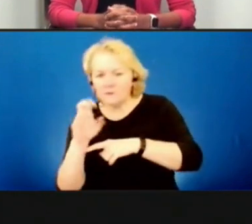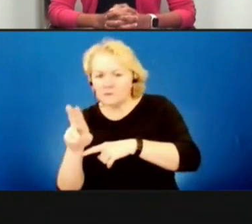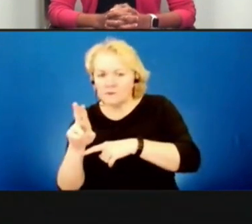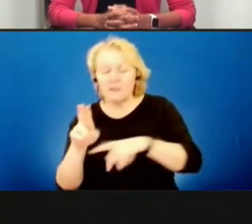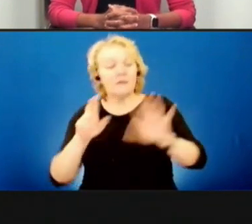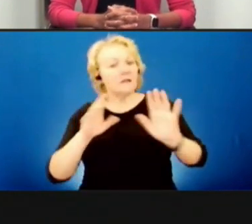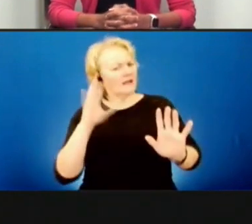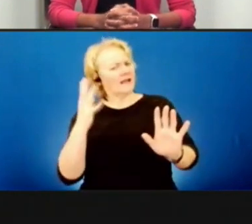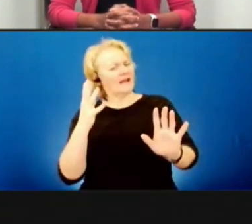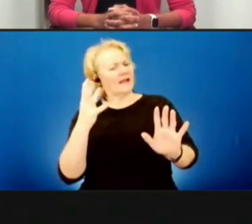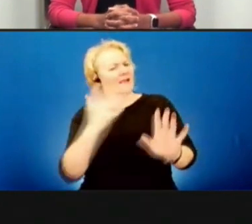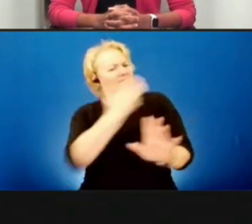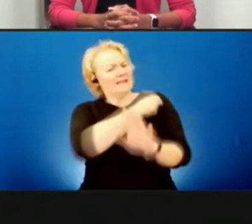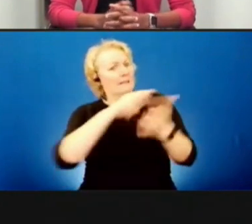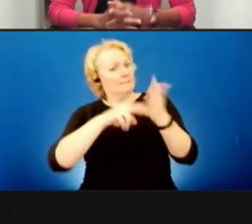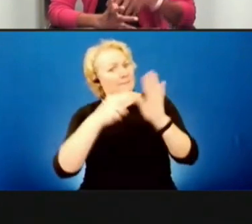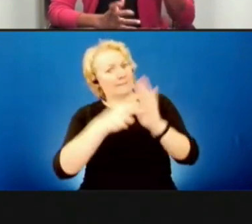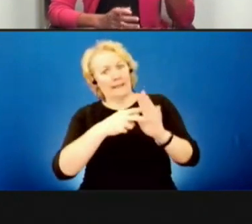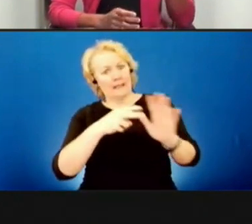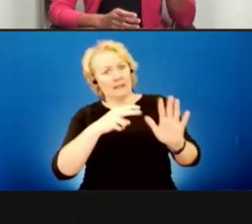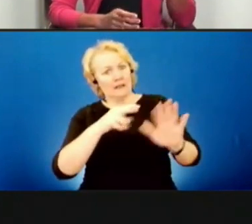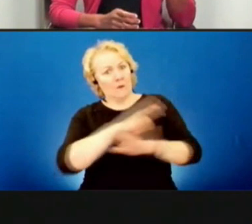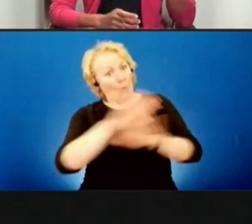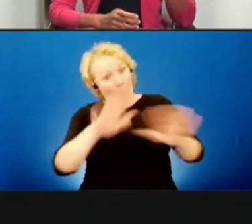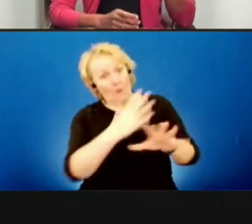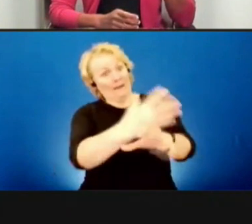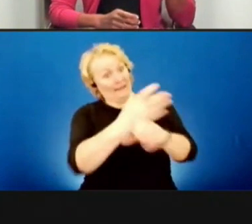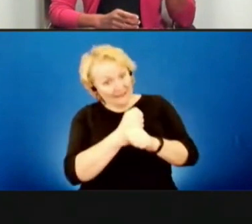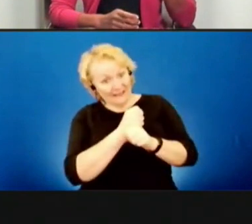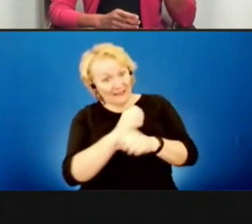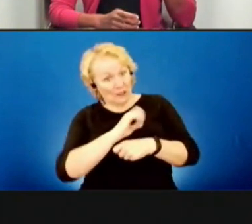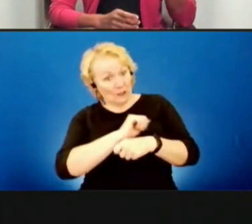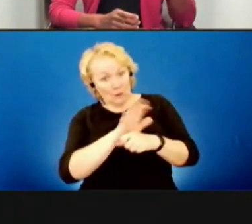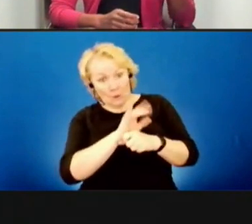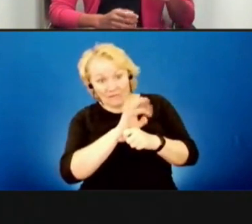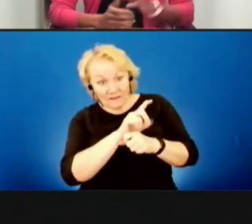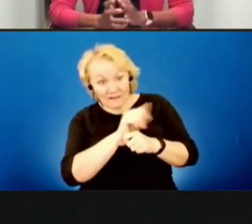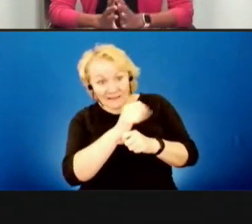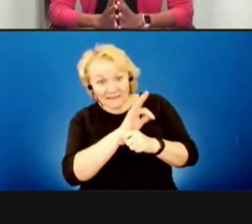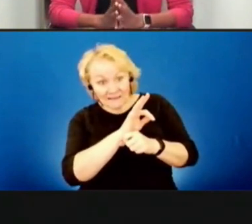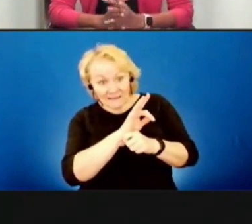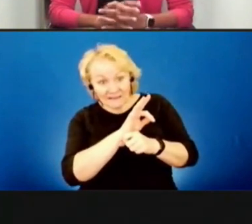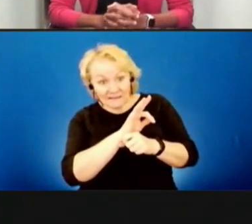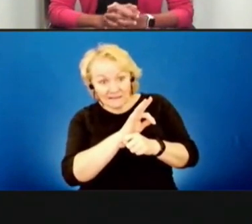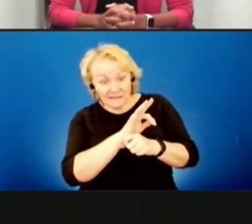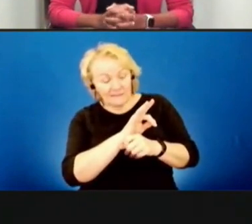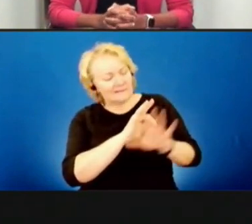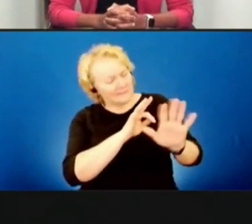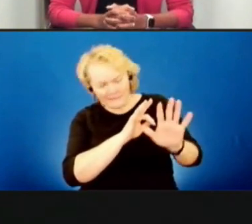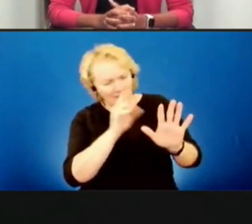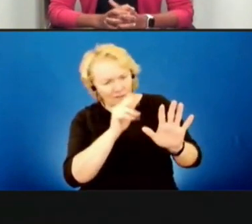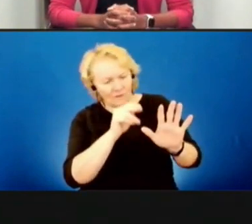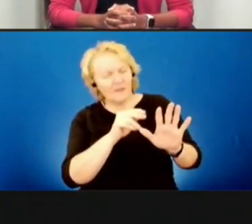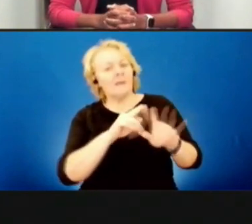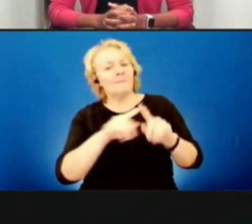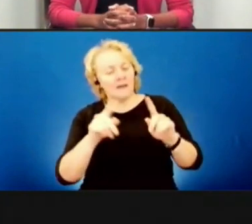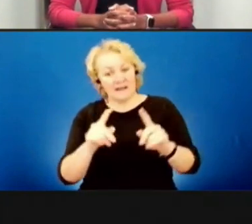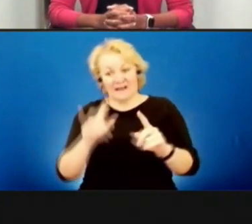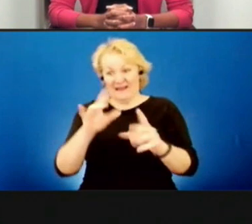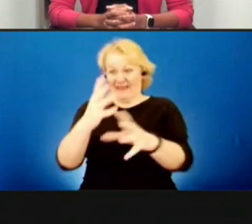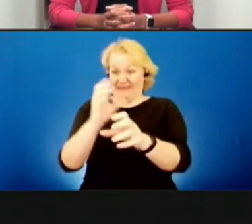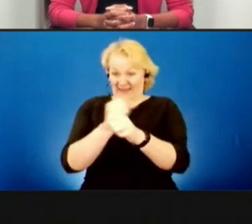you invincible from the COVID-19 variants, including Delta, getting vaccinated is your